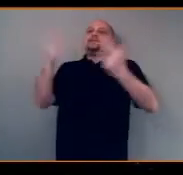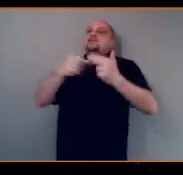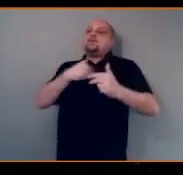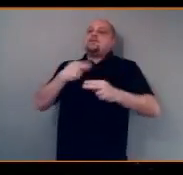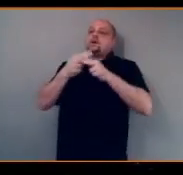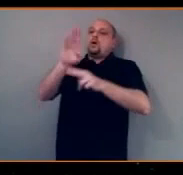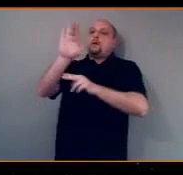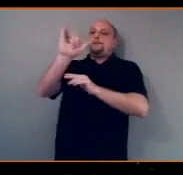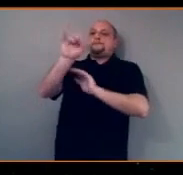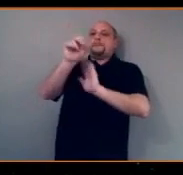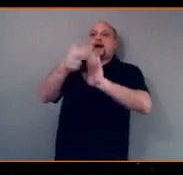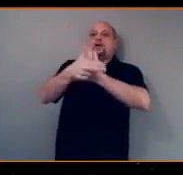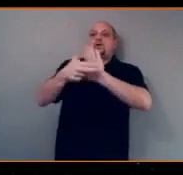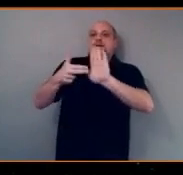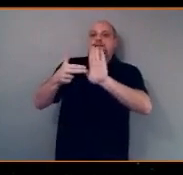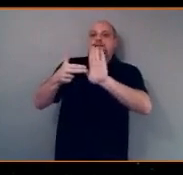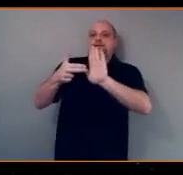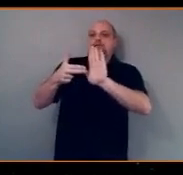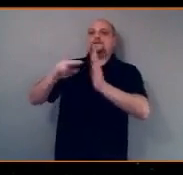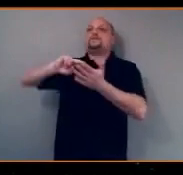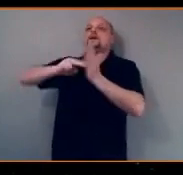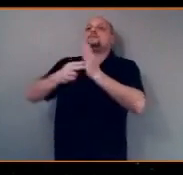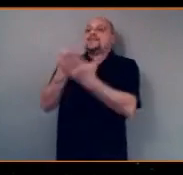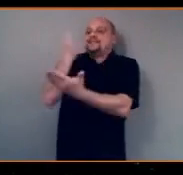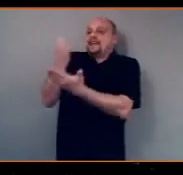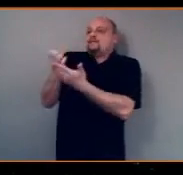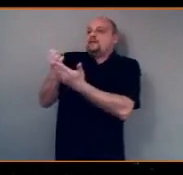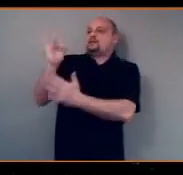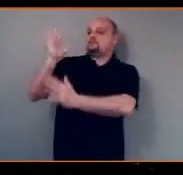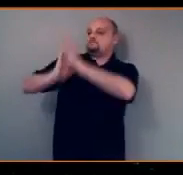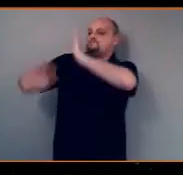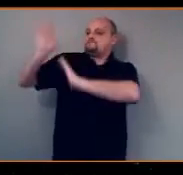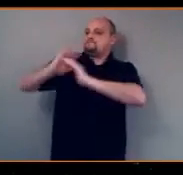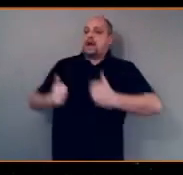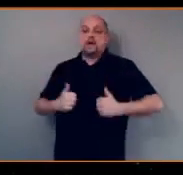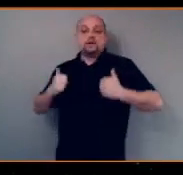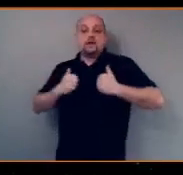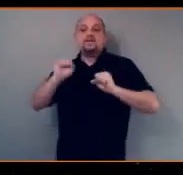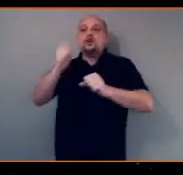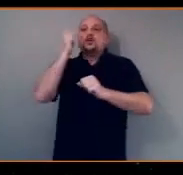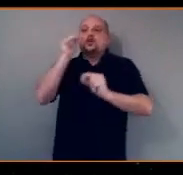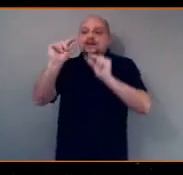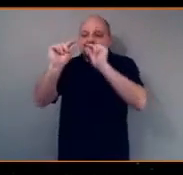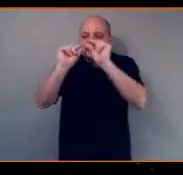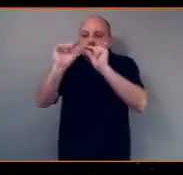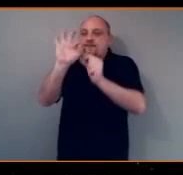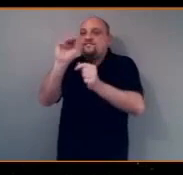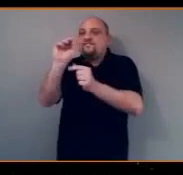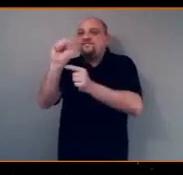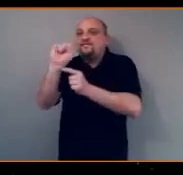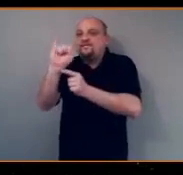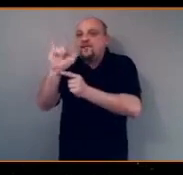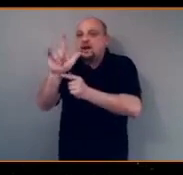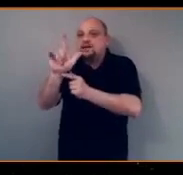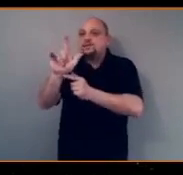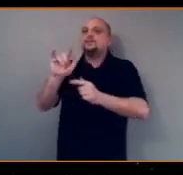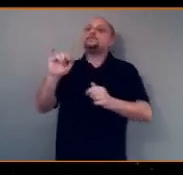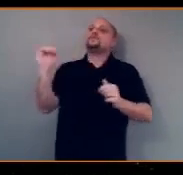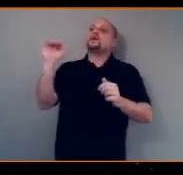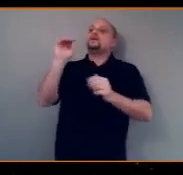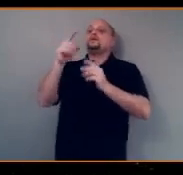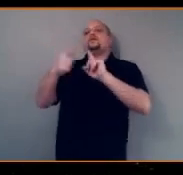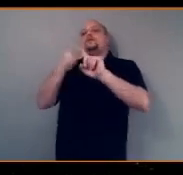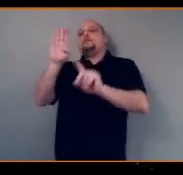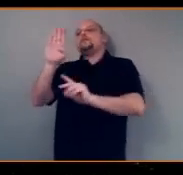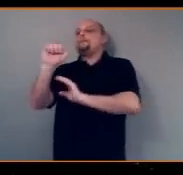are evidence of past life. That can be actual fossils, little individual fossils of bacterial cells and things